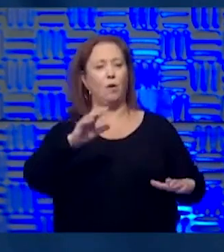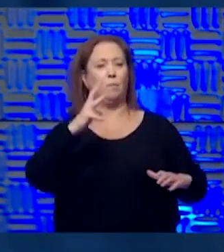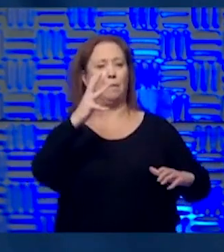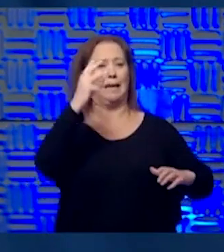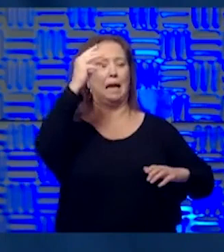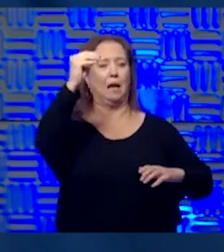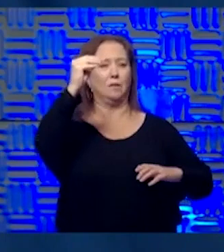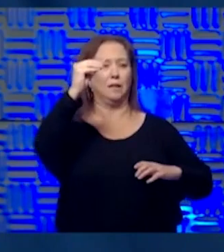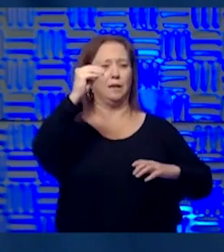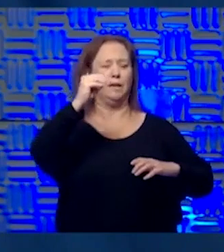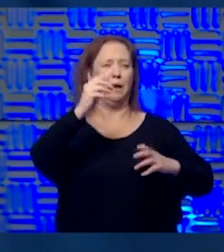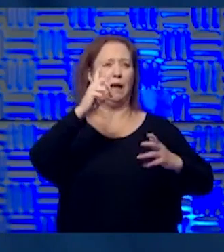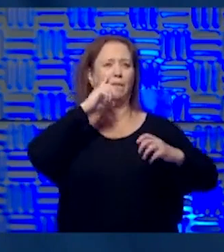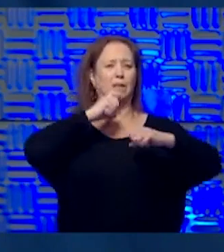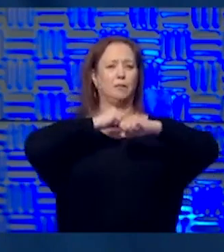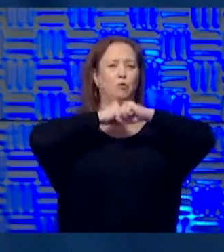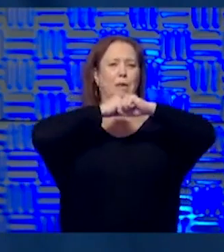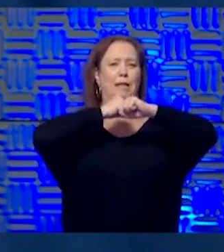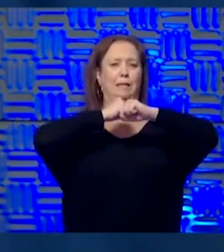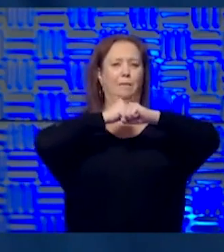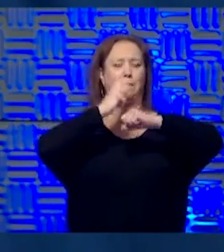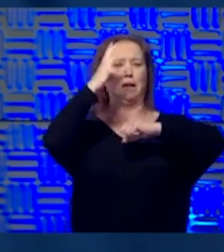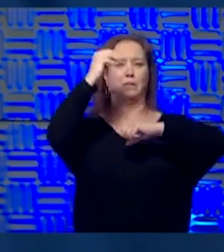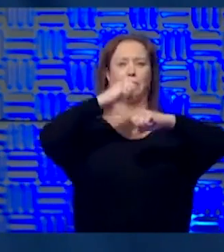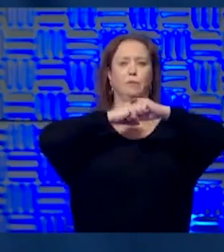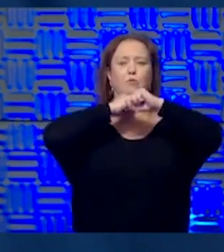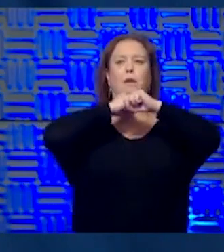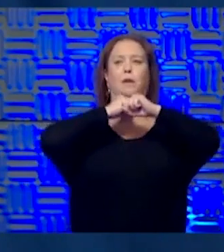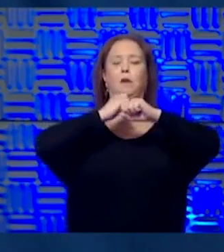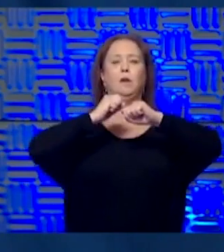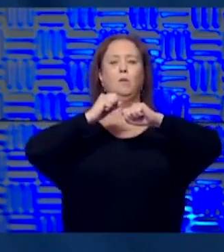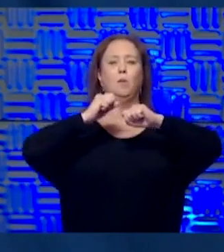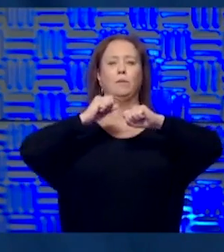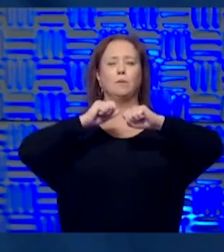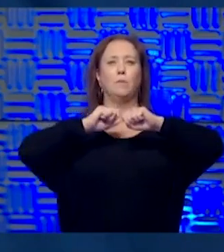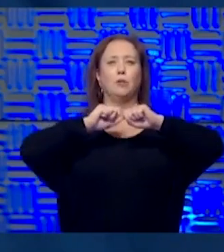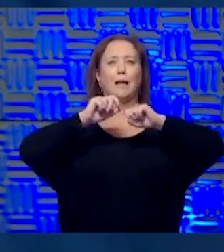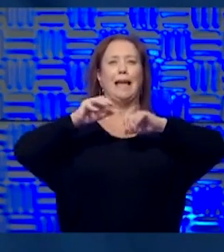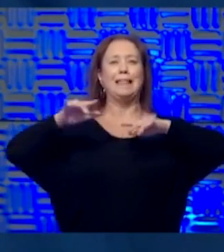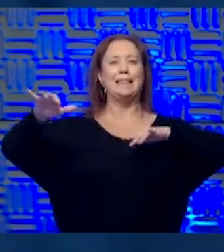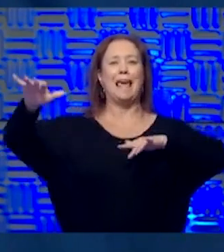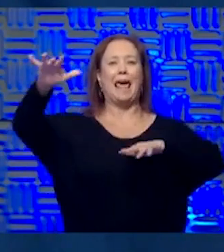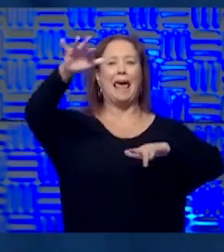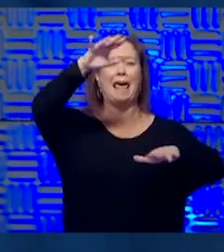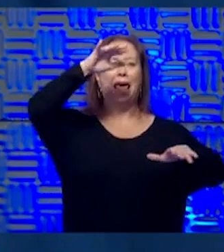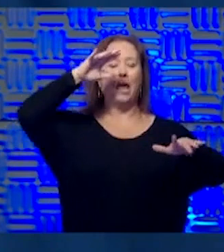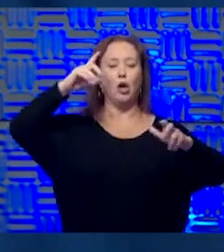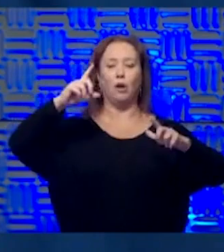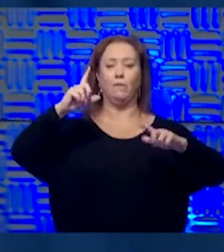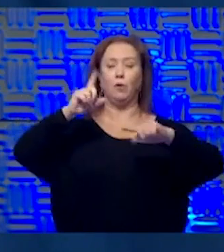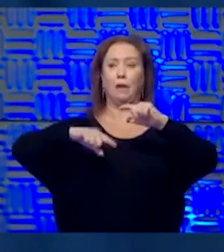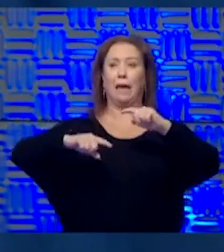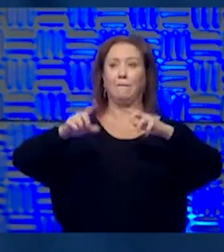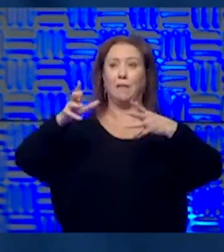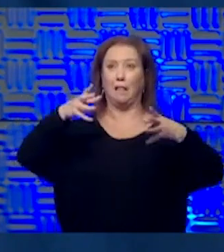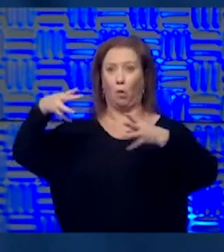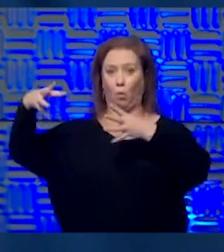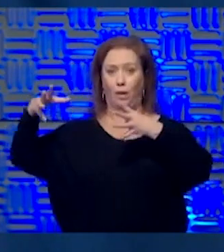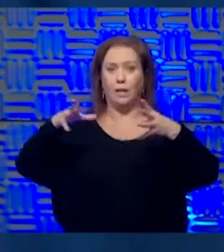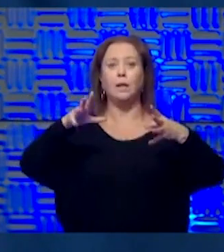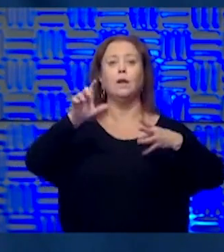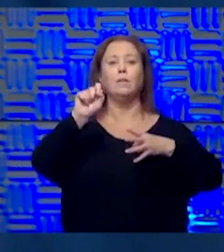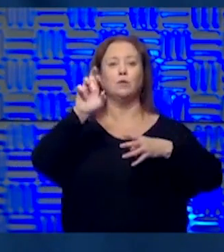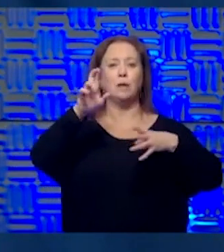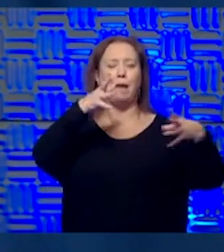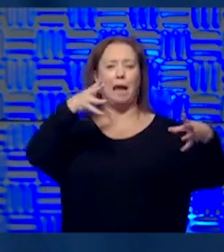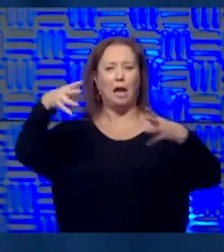outside is somewhat protective in the fact that we have so much dispersion by just even if you can't feel a wind, there is some air currents